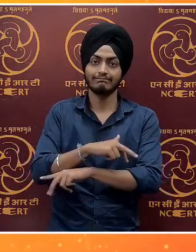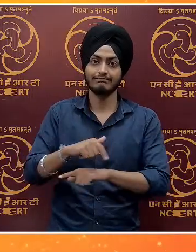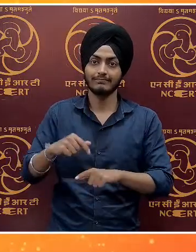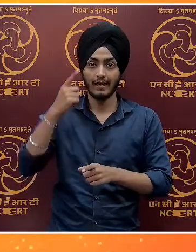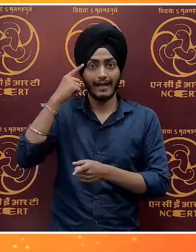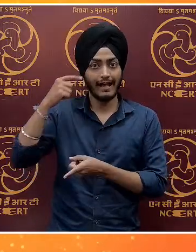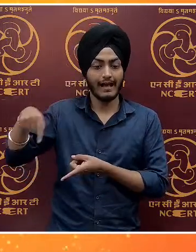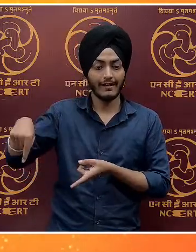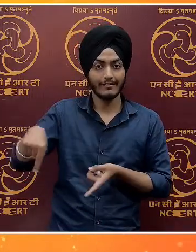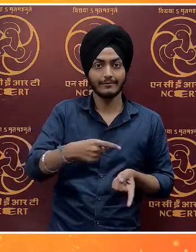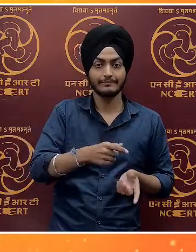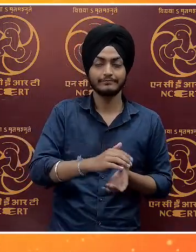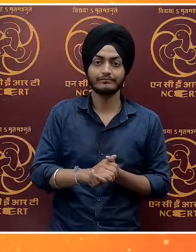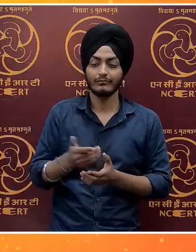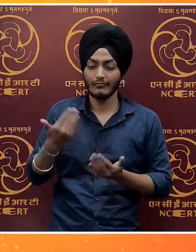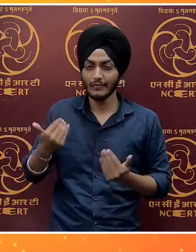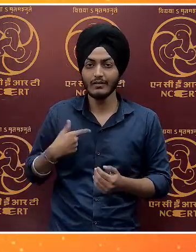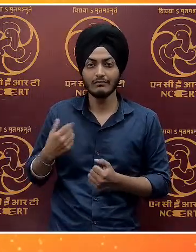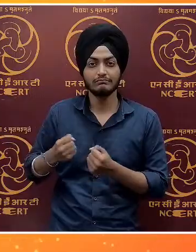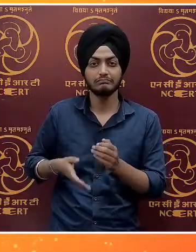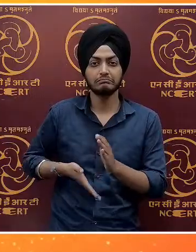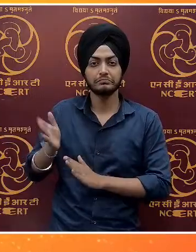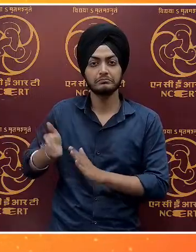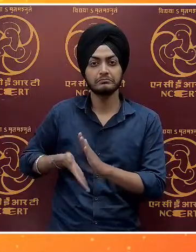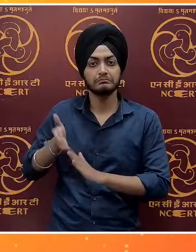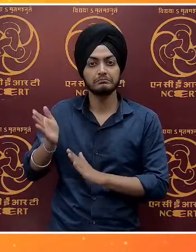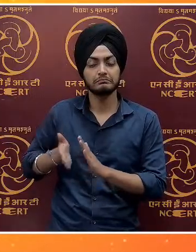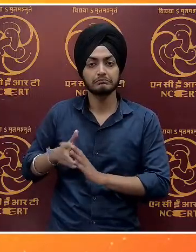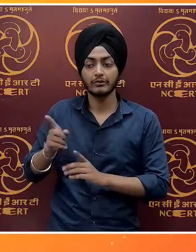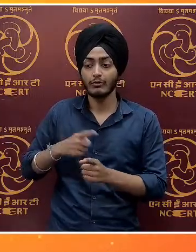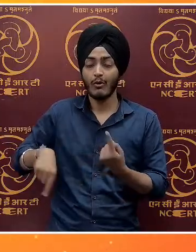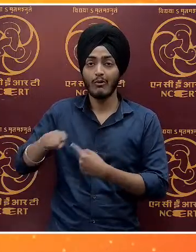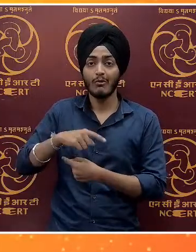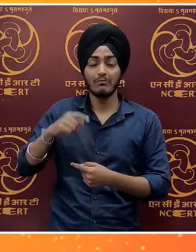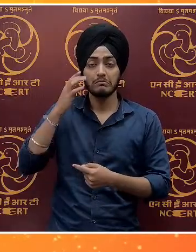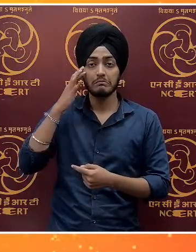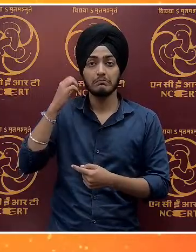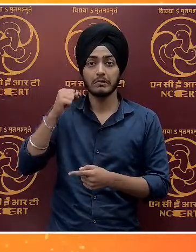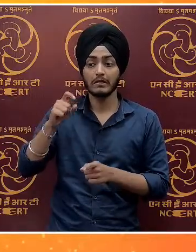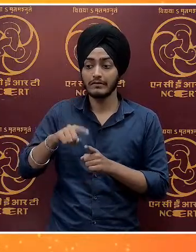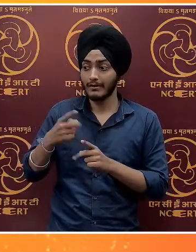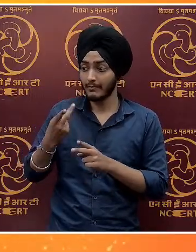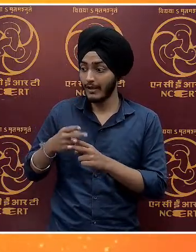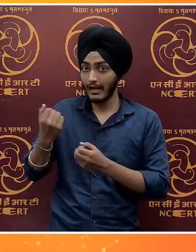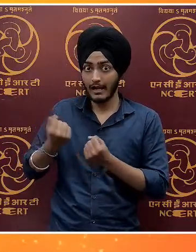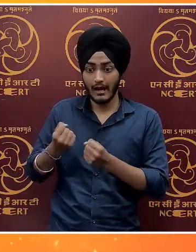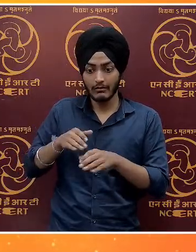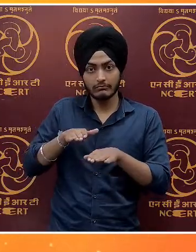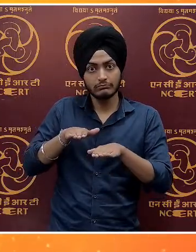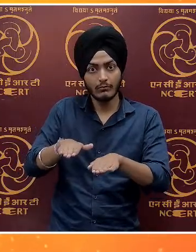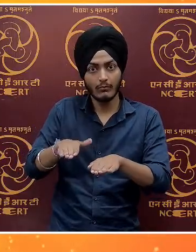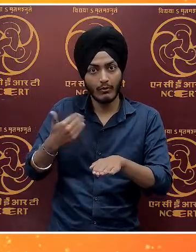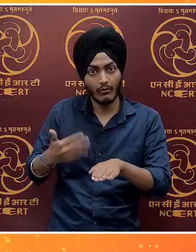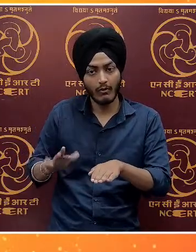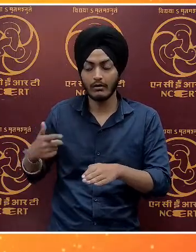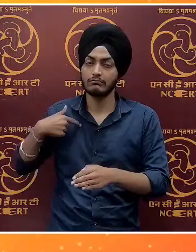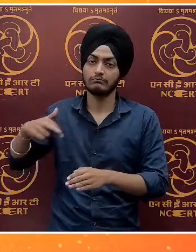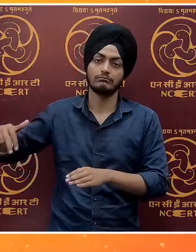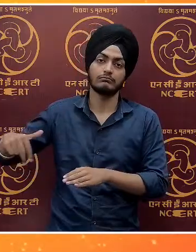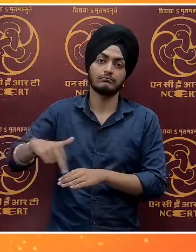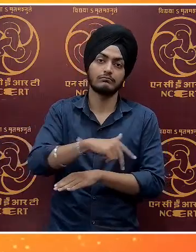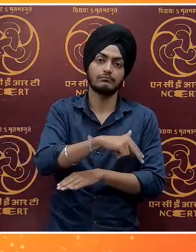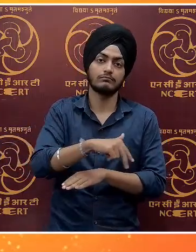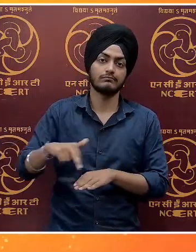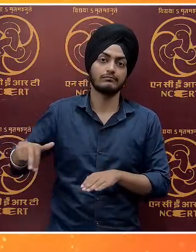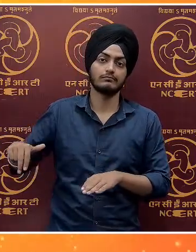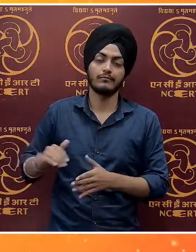all the drivers who are running these vehicles, please make sure that you stop your vehicles well before the zebra crossing. Do not stop your vehicles right